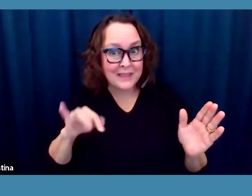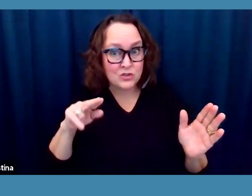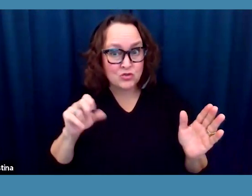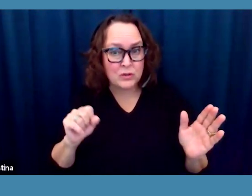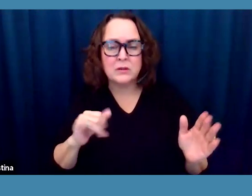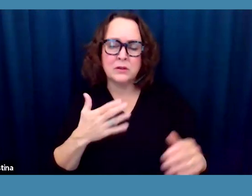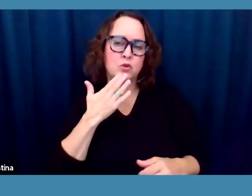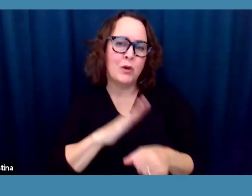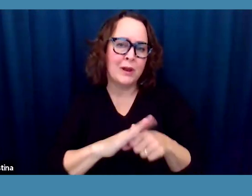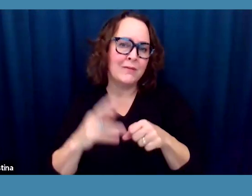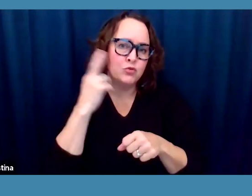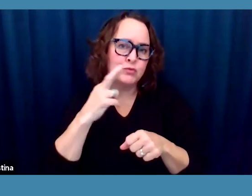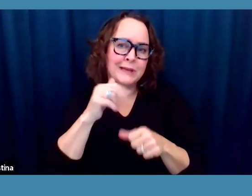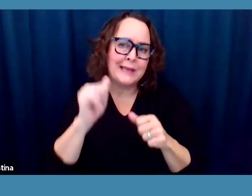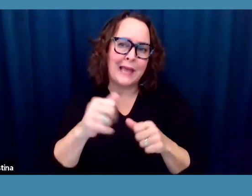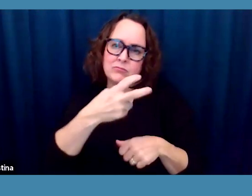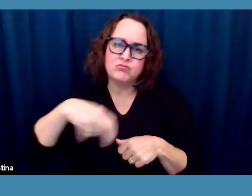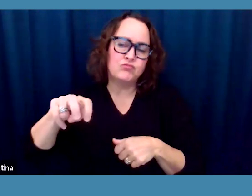during the year.